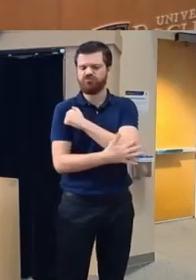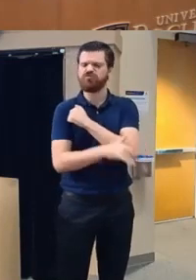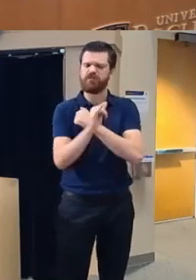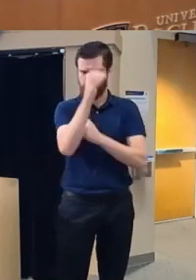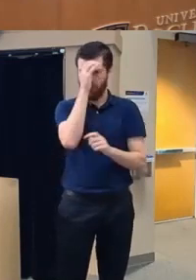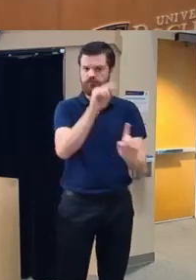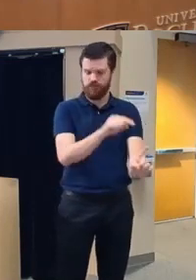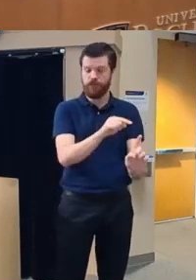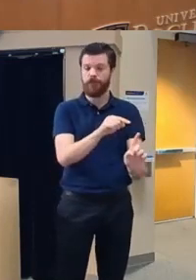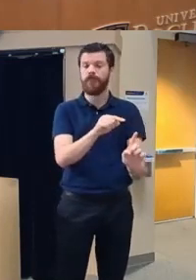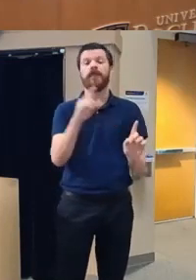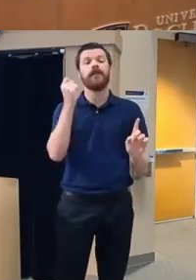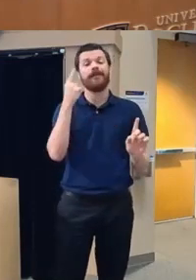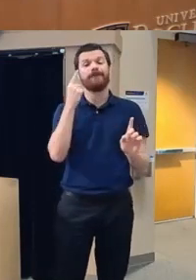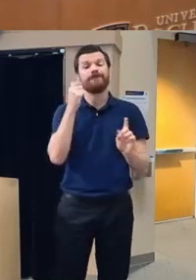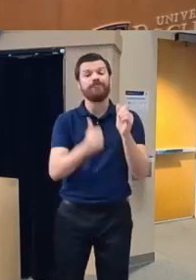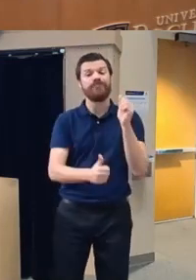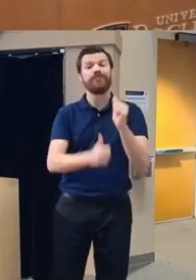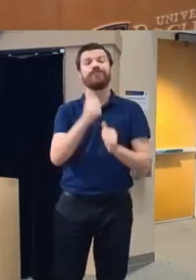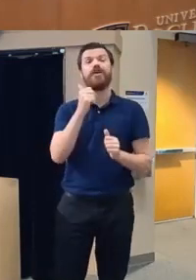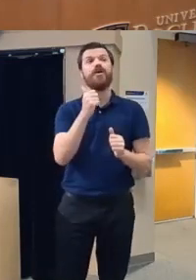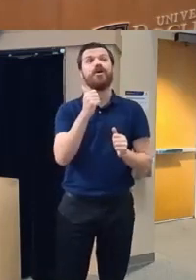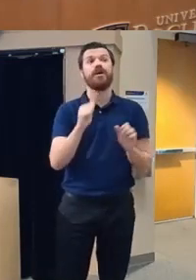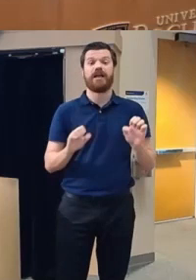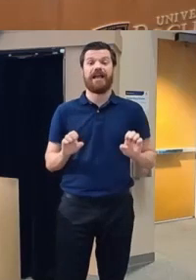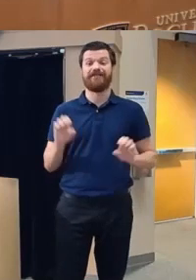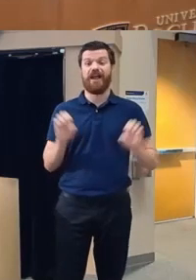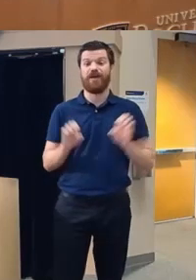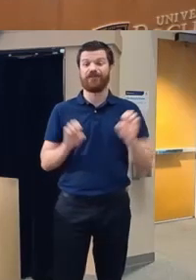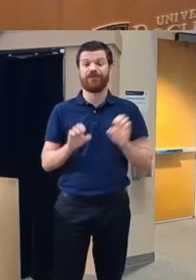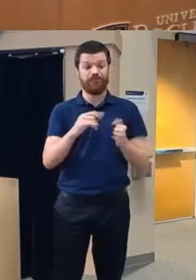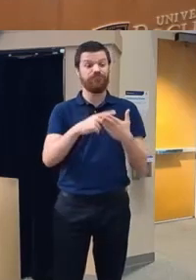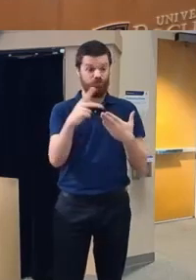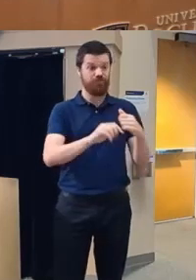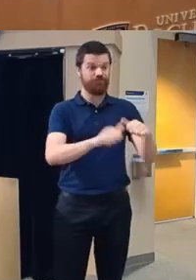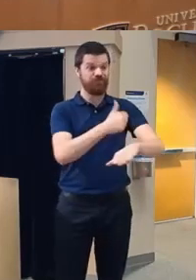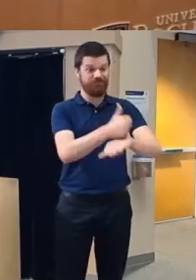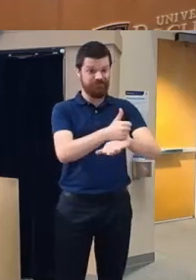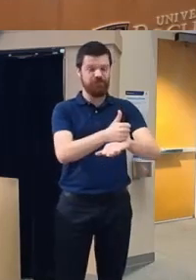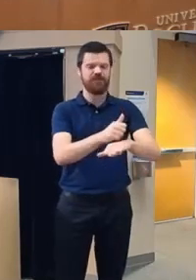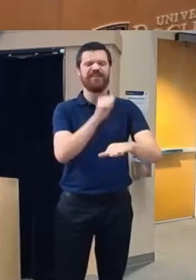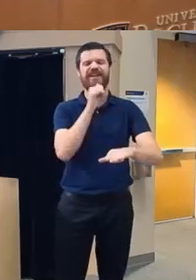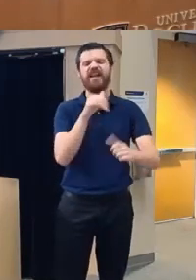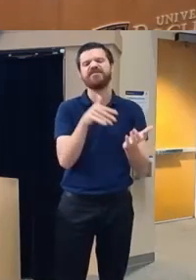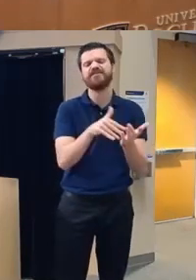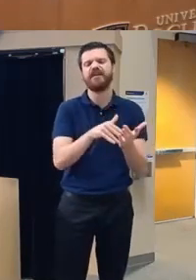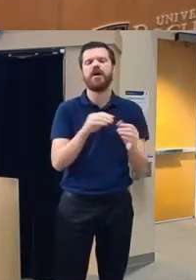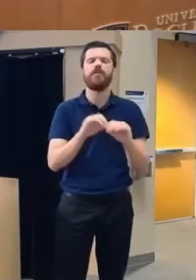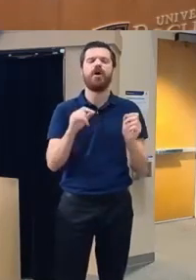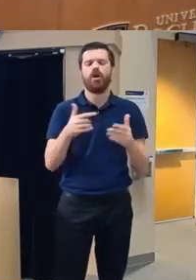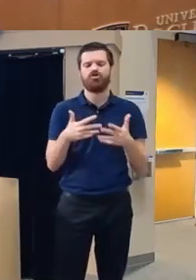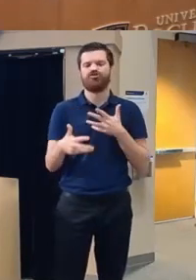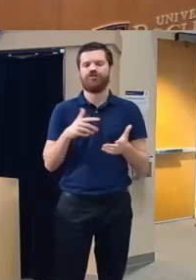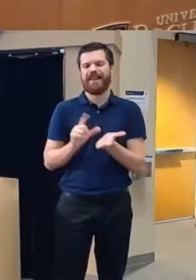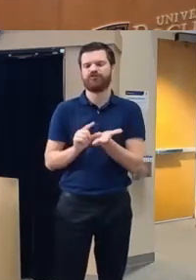But most of the studies, or most of the evaluations of those programs, which are mostly not studies, but kind of more in the gray literature, had